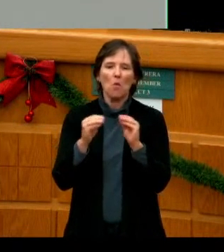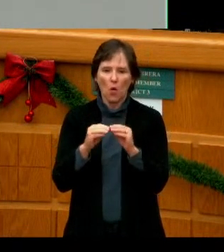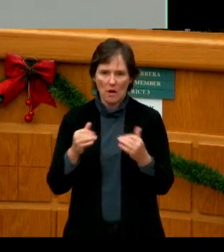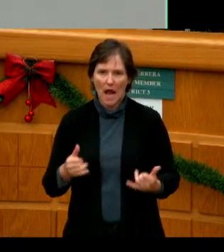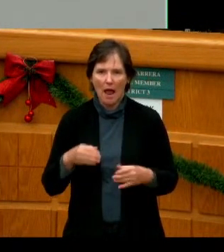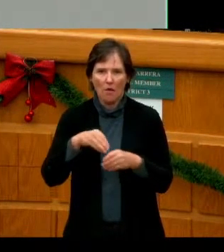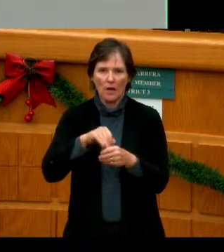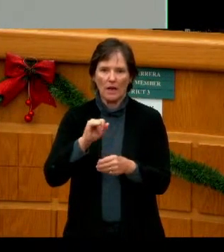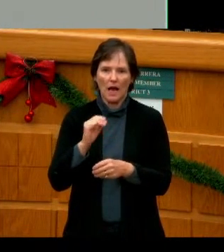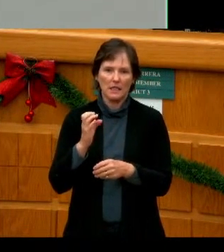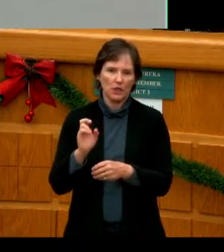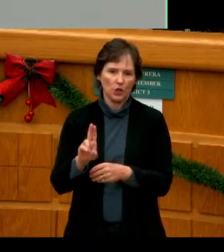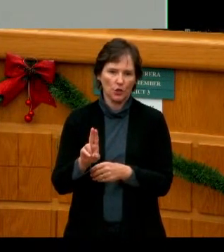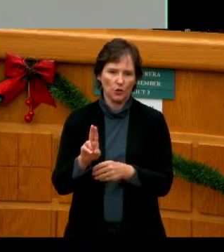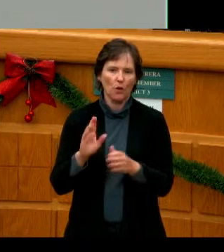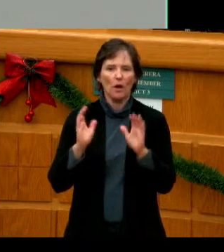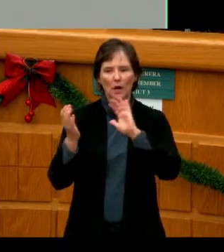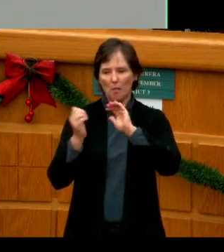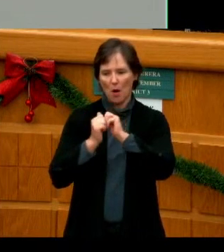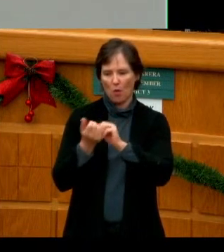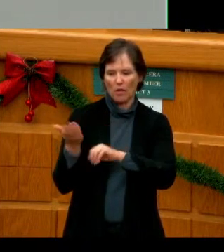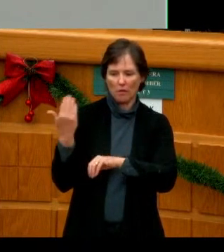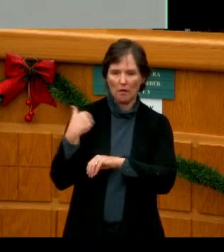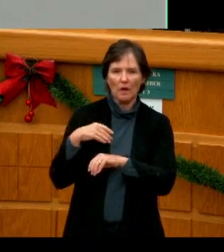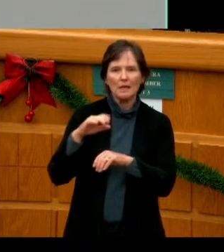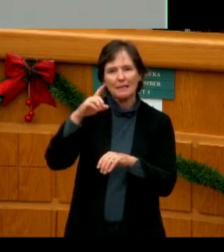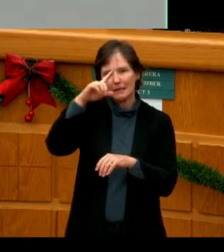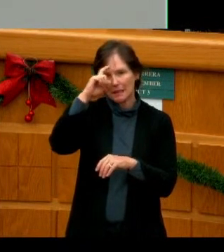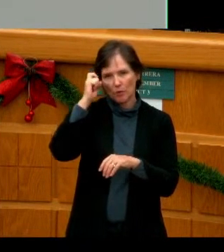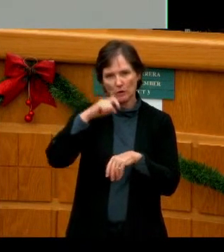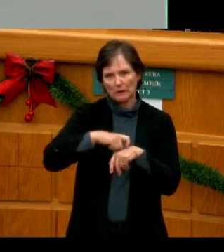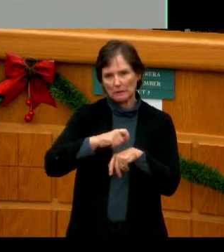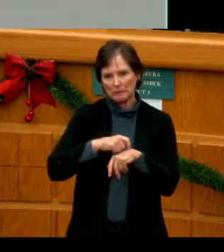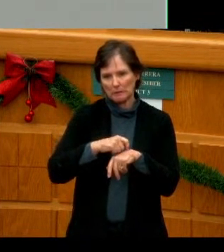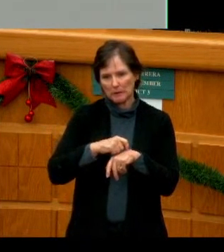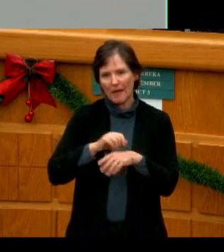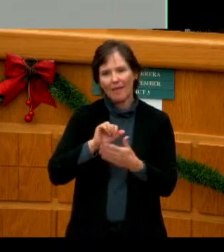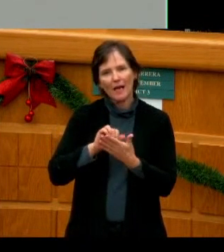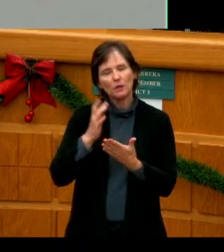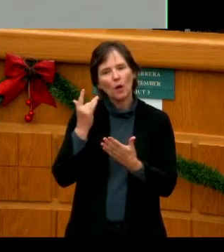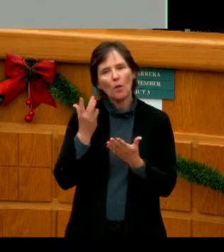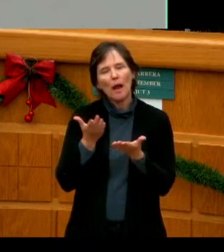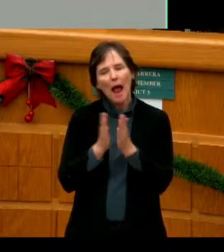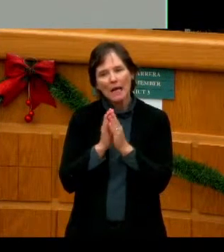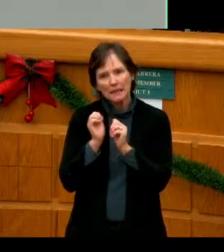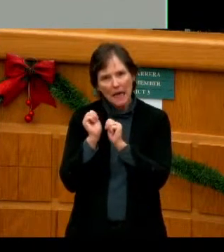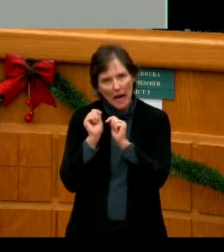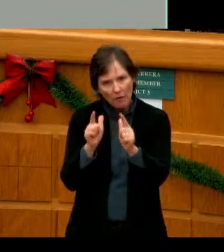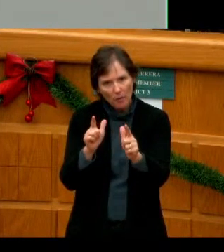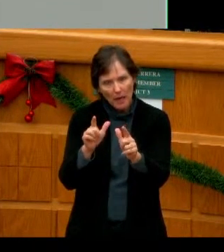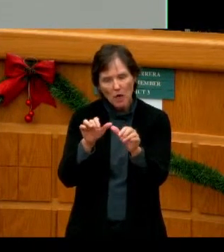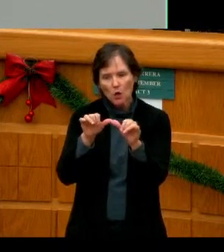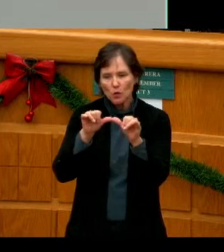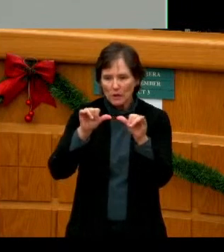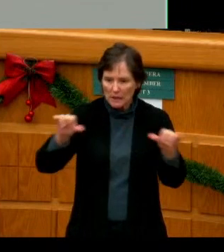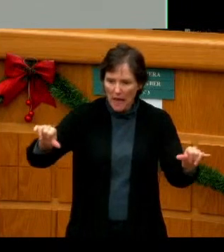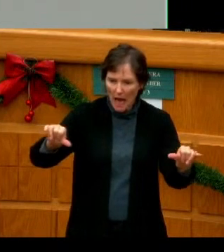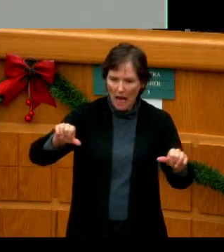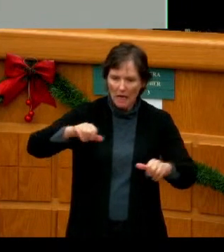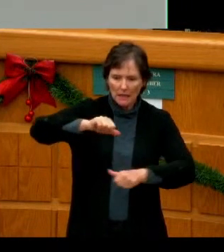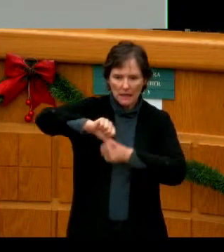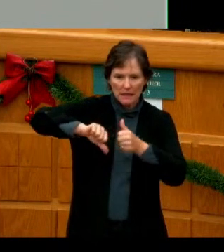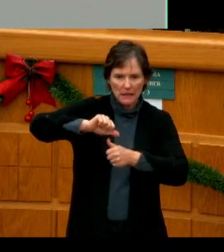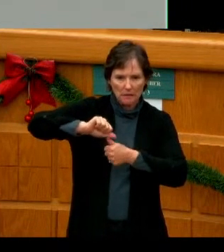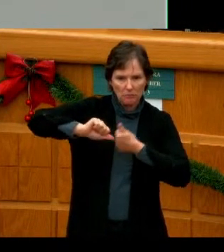that number in just COVID patients in the summer. And it's possible that we might be headed that way again now. And this is why